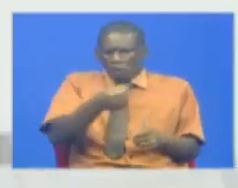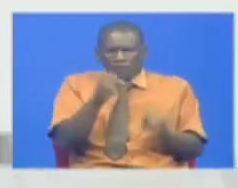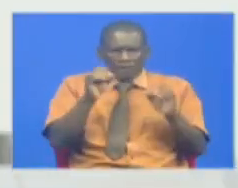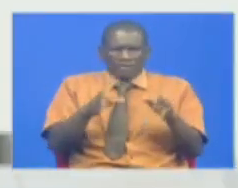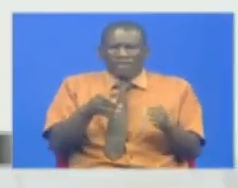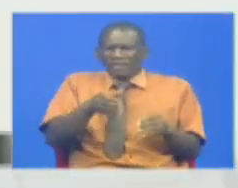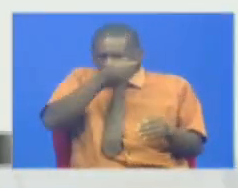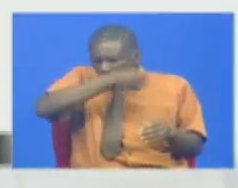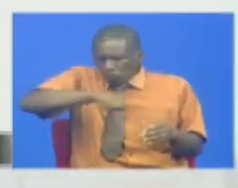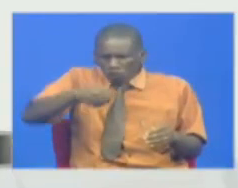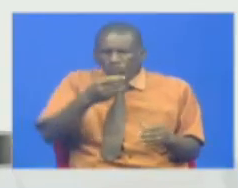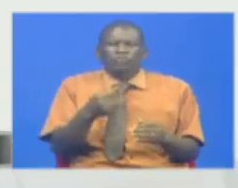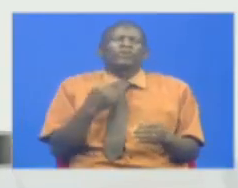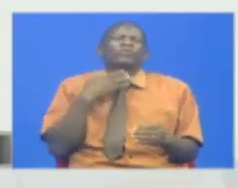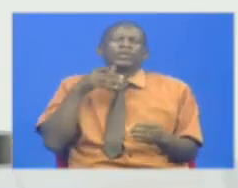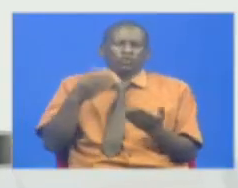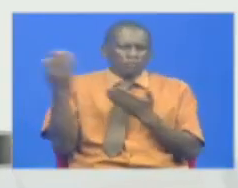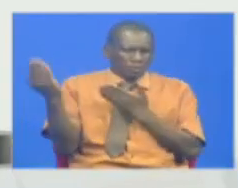kabisa na